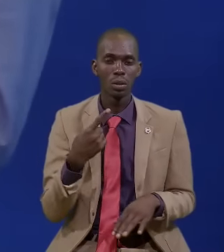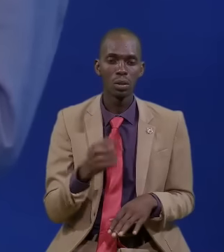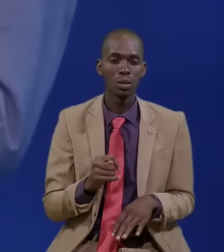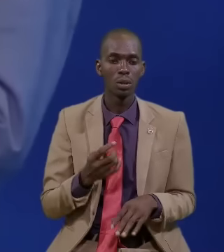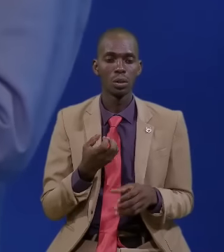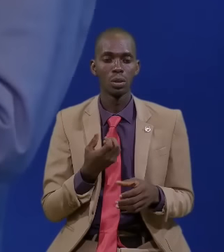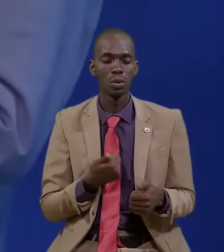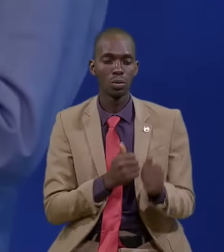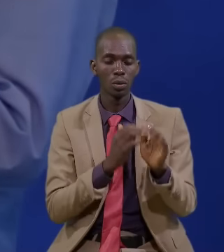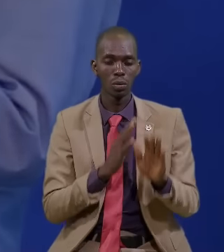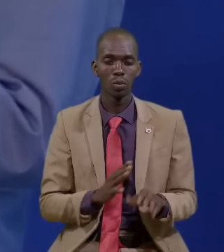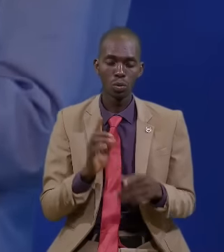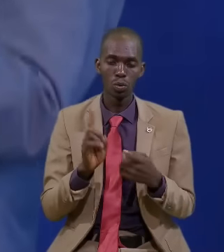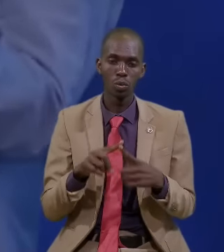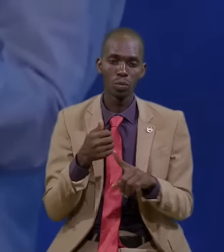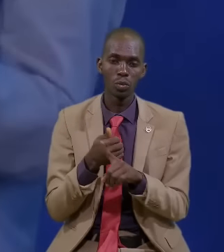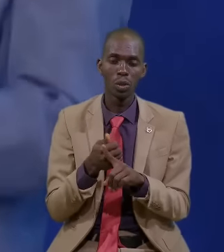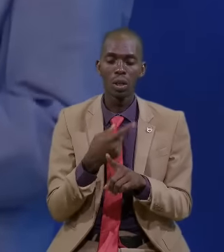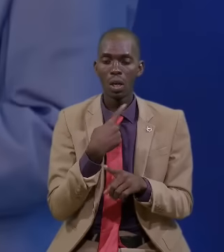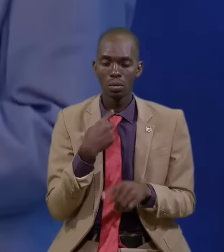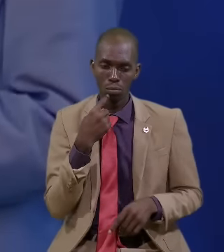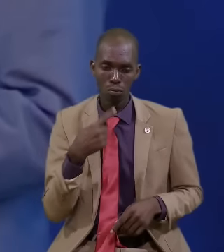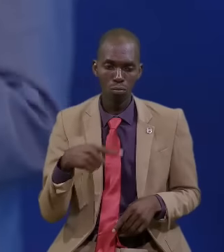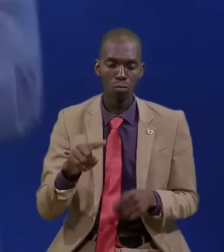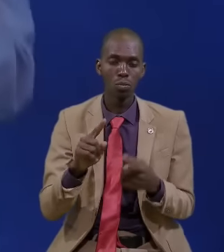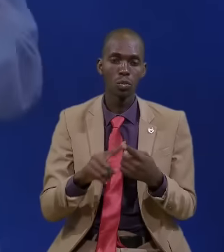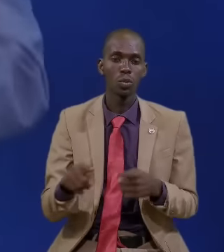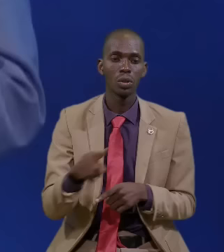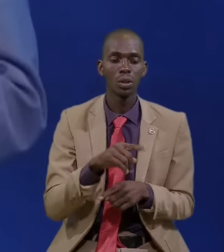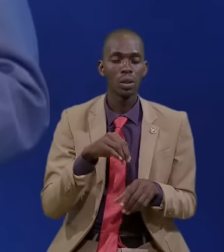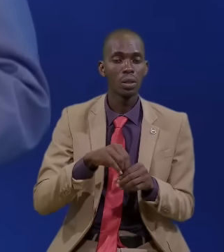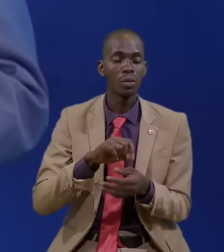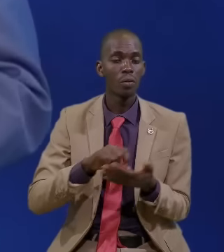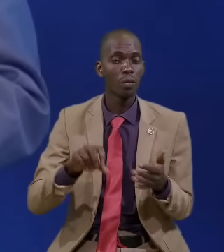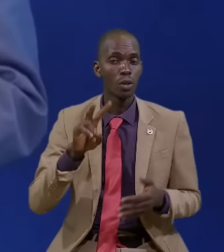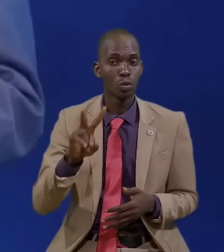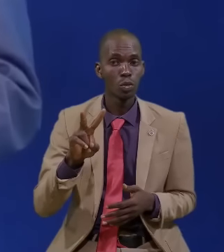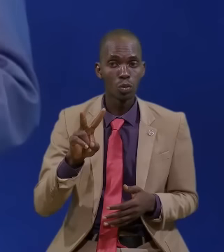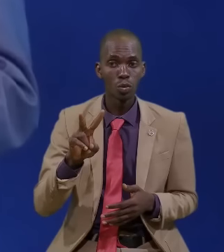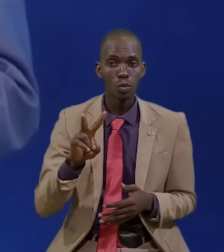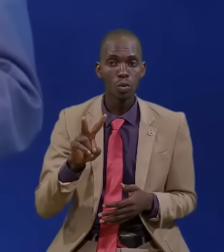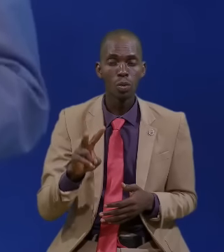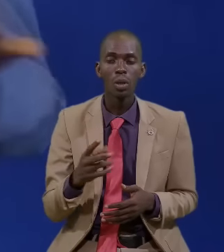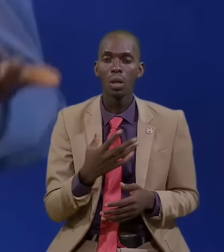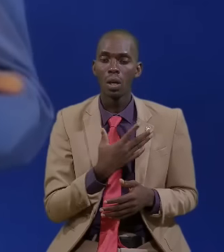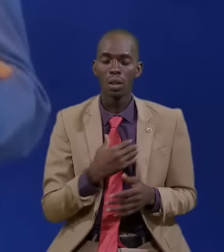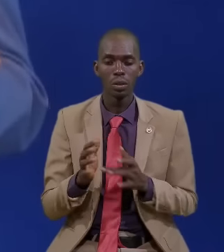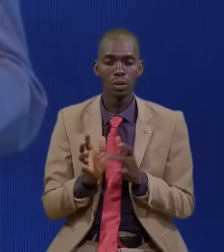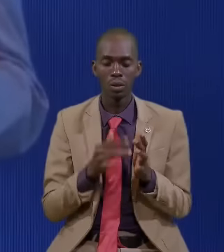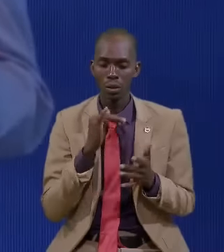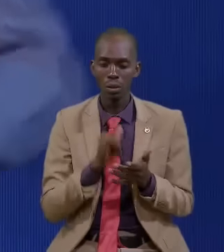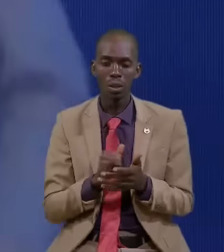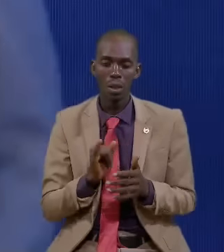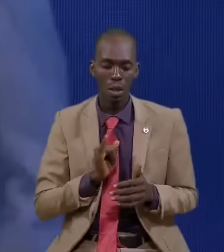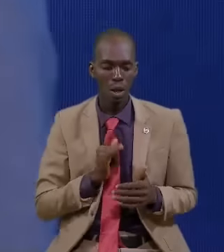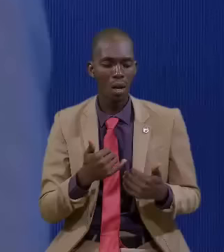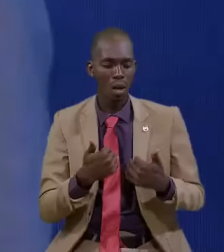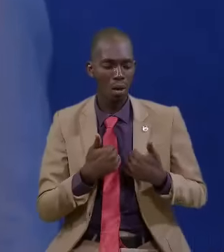him and says unto them, verse 2, it says, I have compassion on the